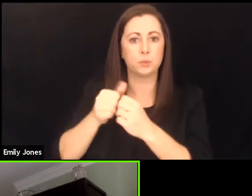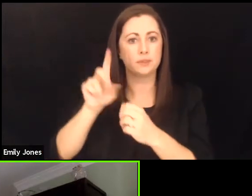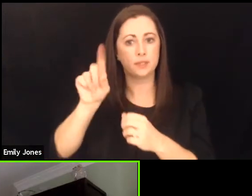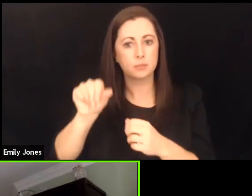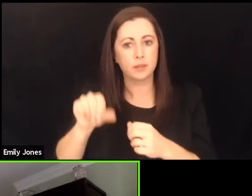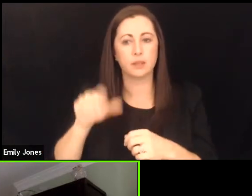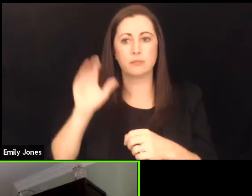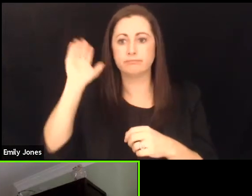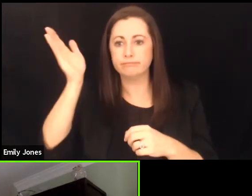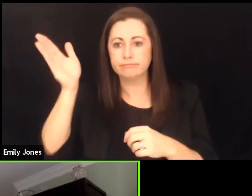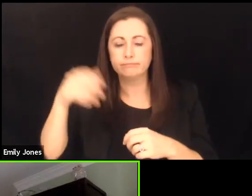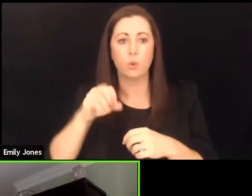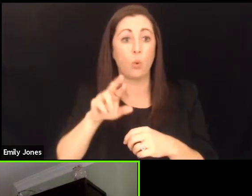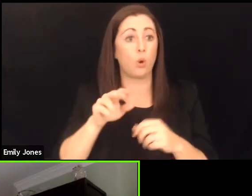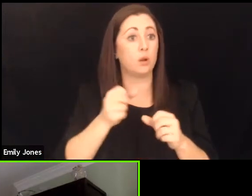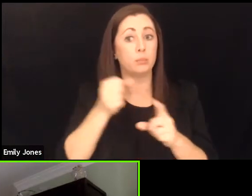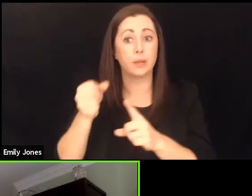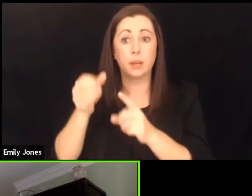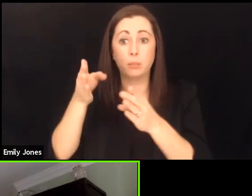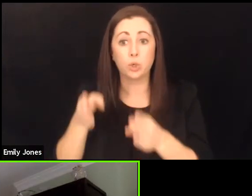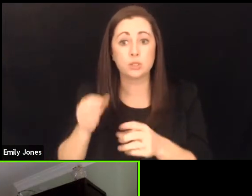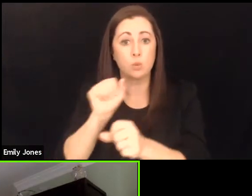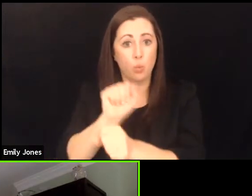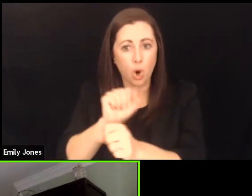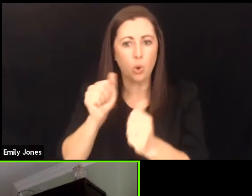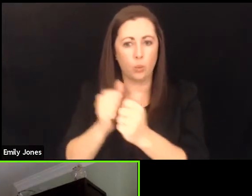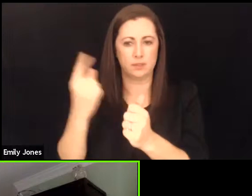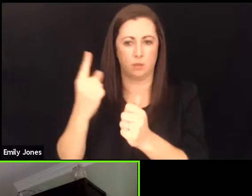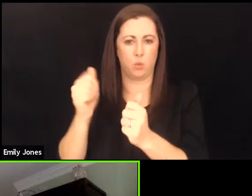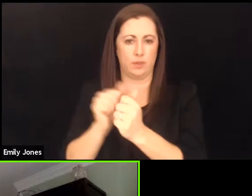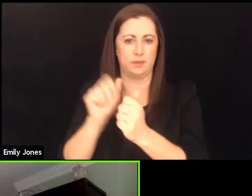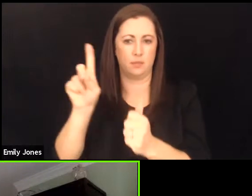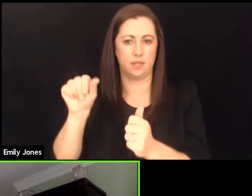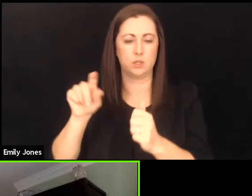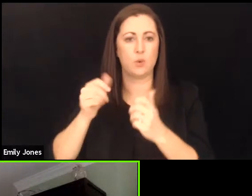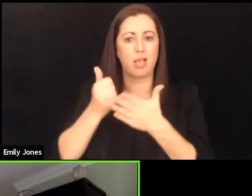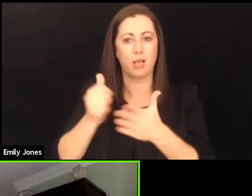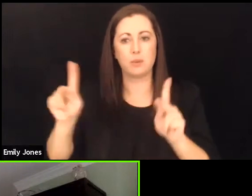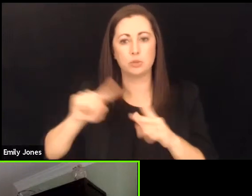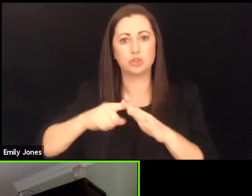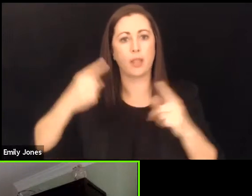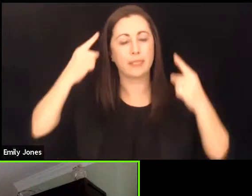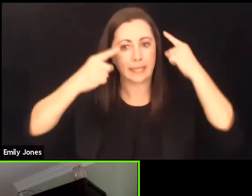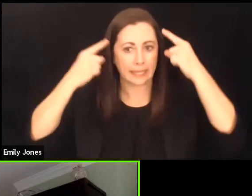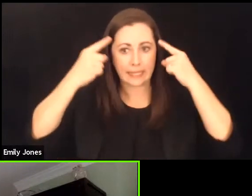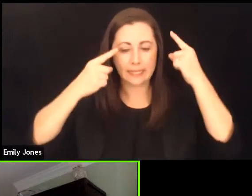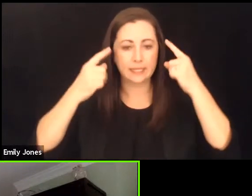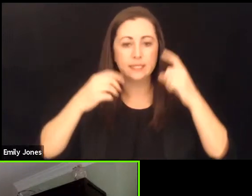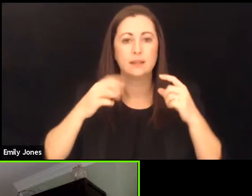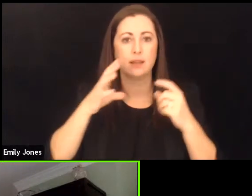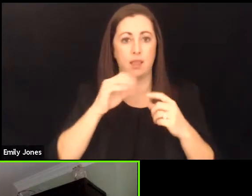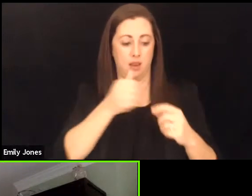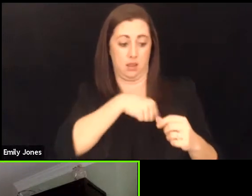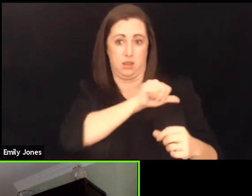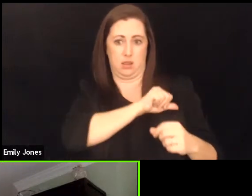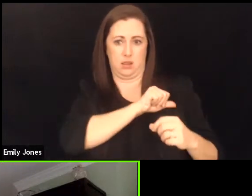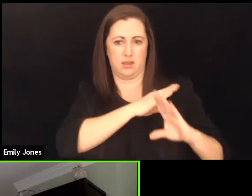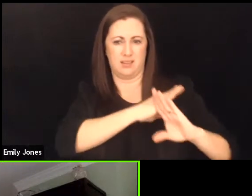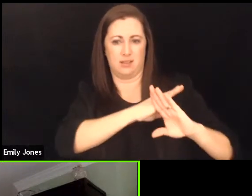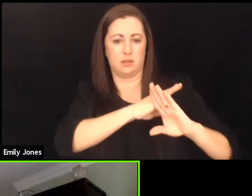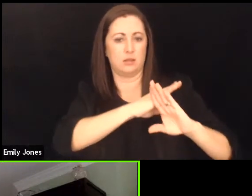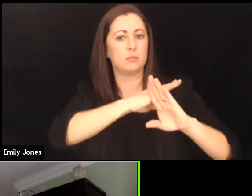who has worked with it, to start getting people to think about this and to break down those attitudinal barriers,